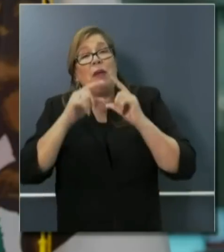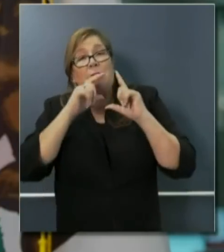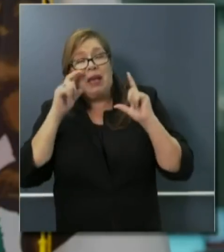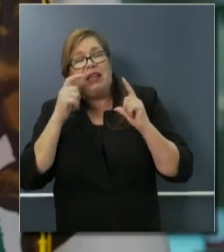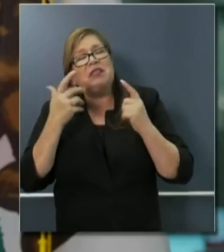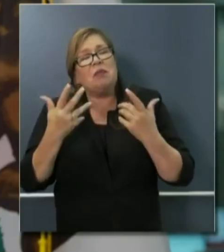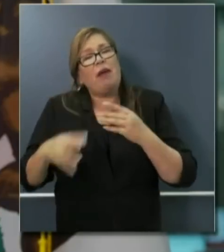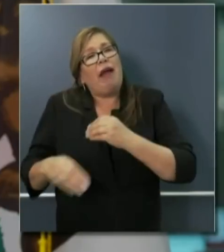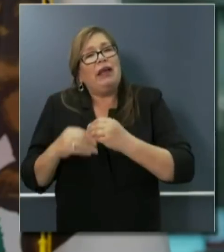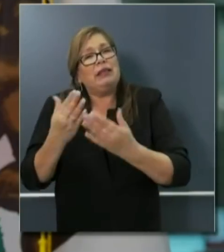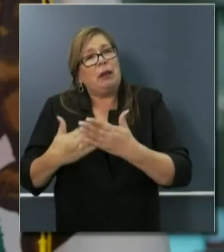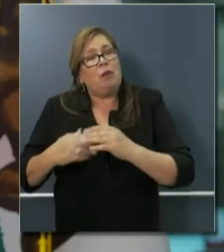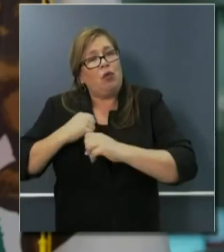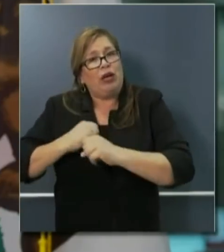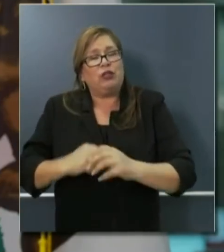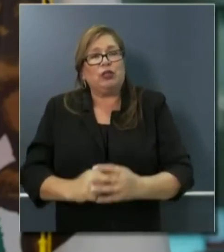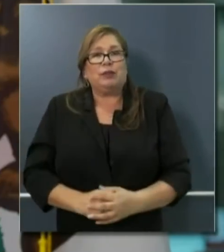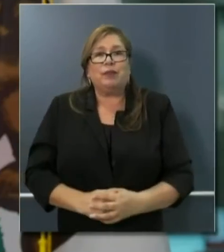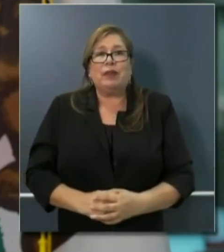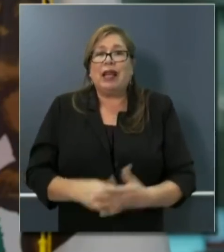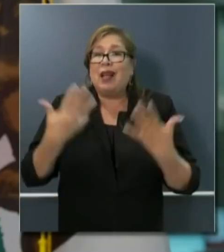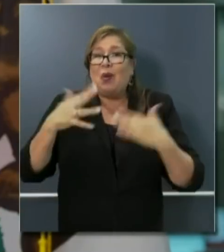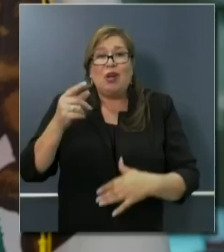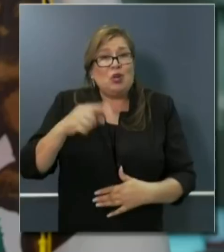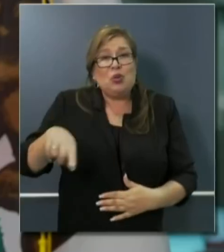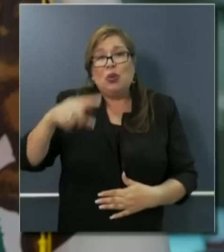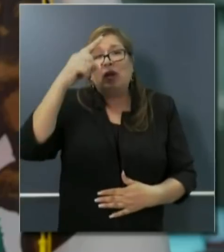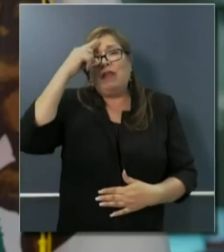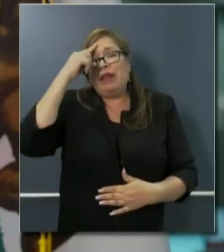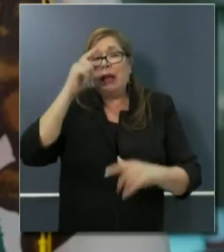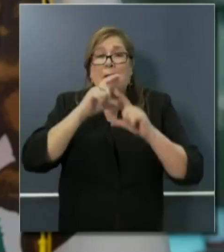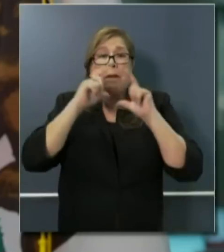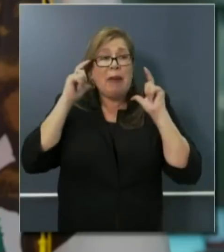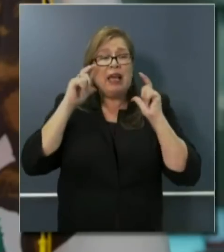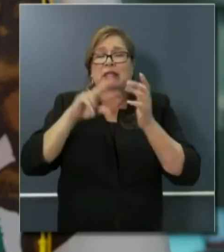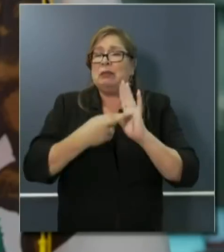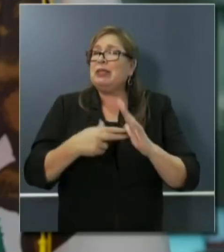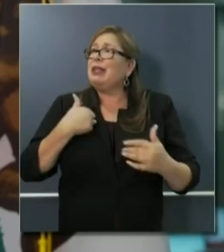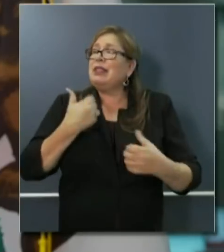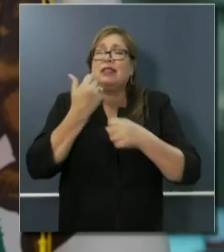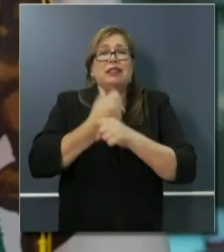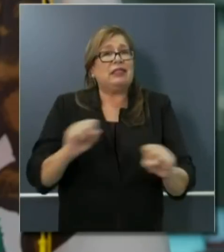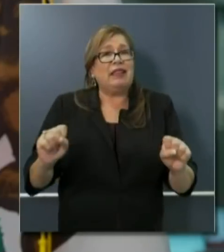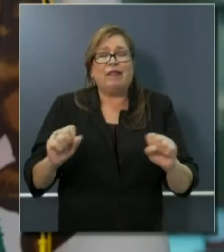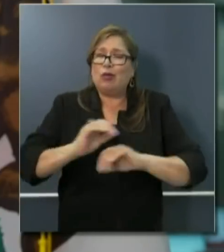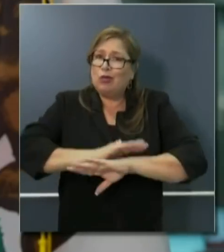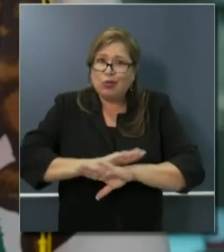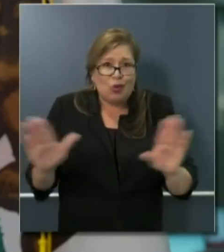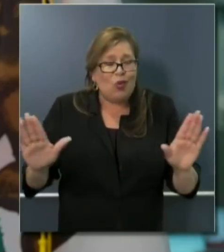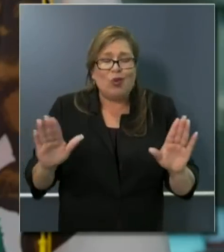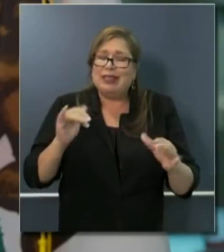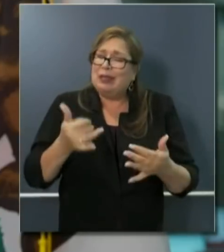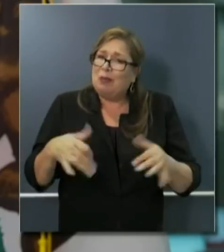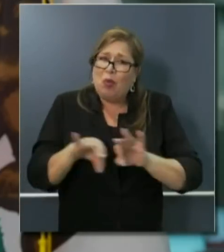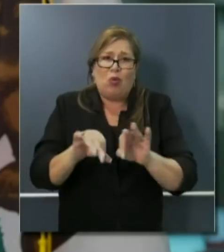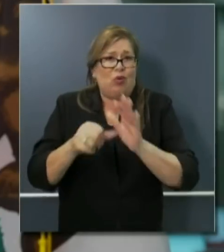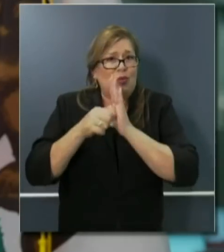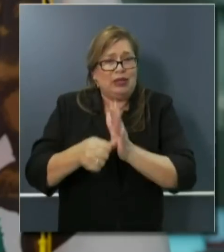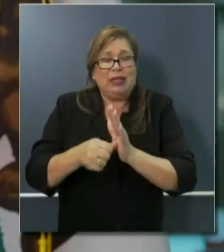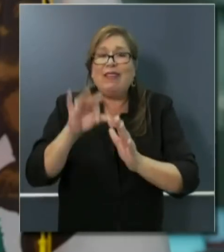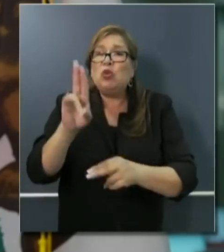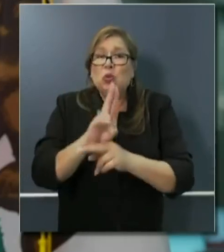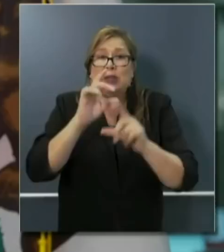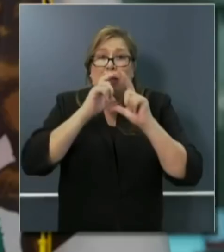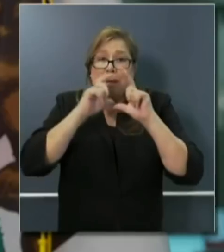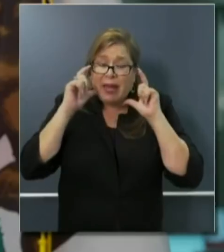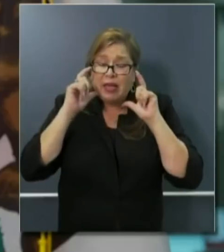protection. We don't want people to have a false sense of security with these face coverings. That's the most important thing. So if you use them,